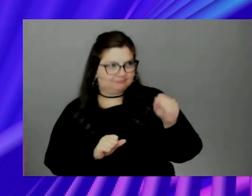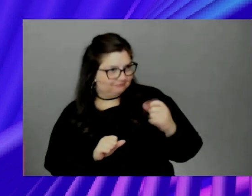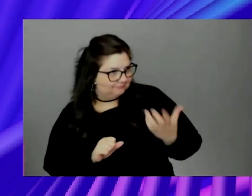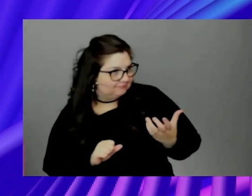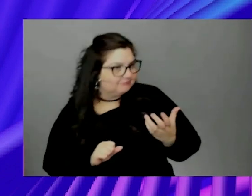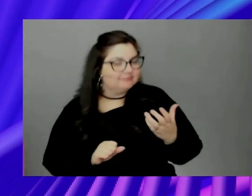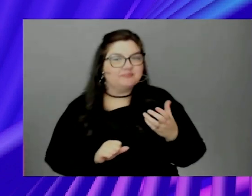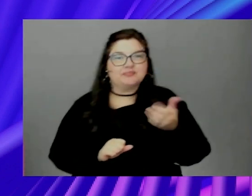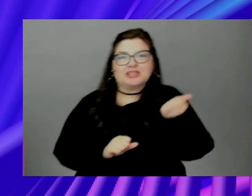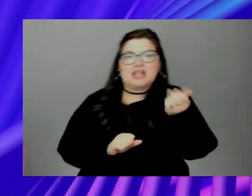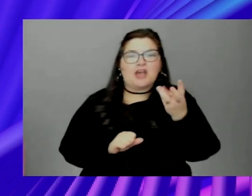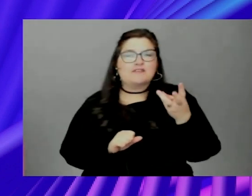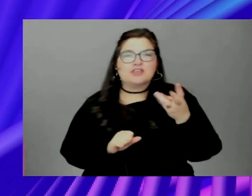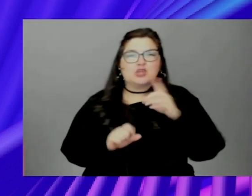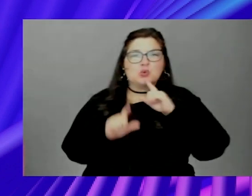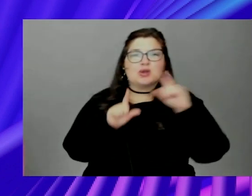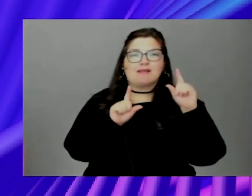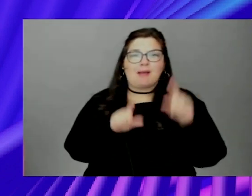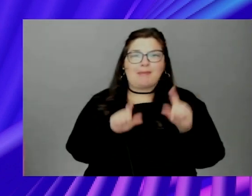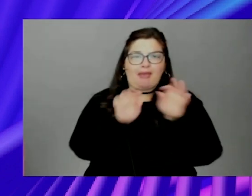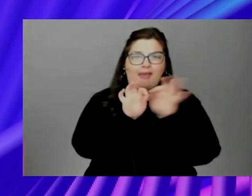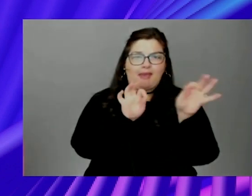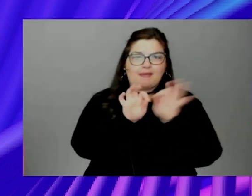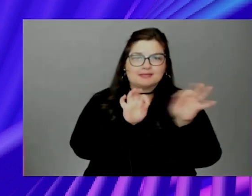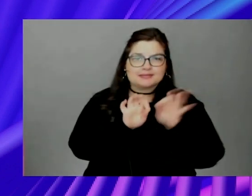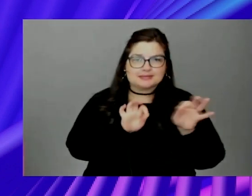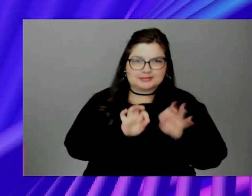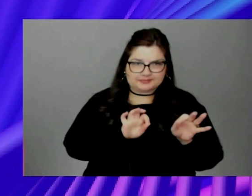a few commands here, right? We have